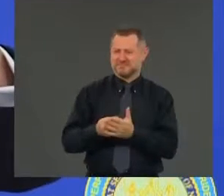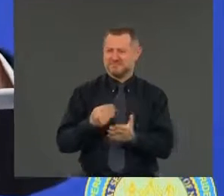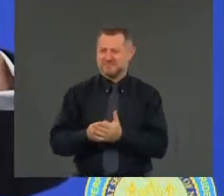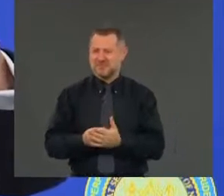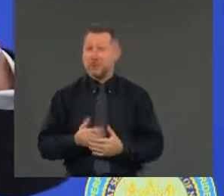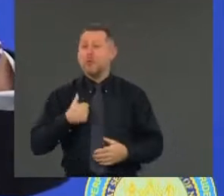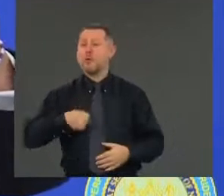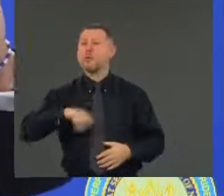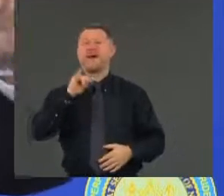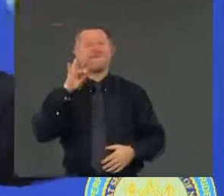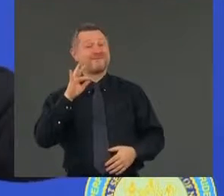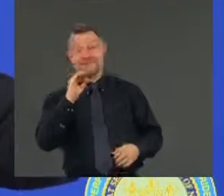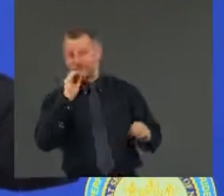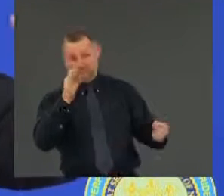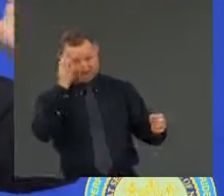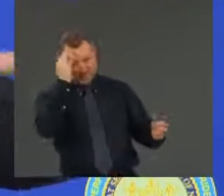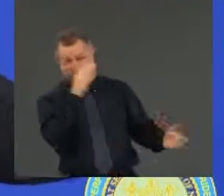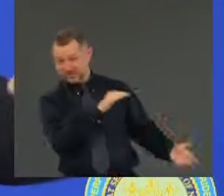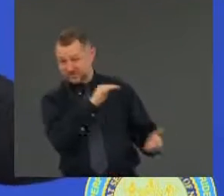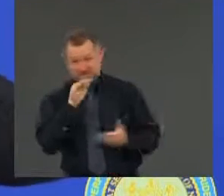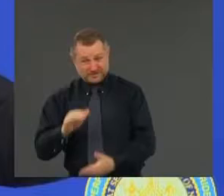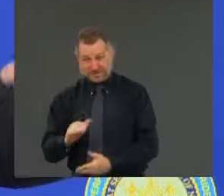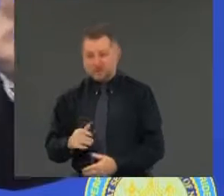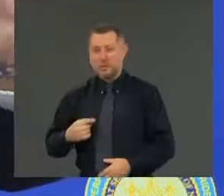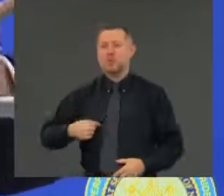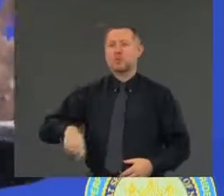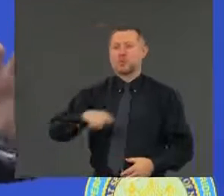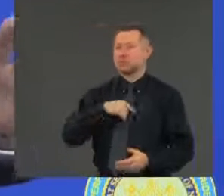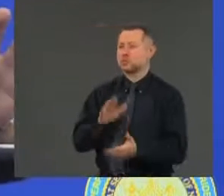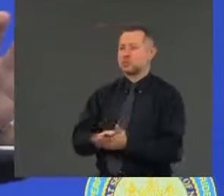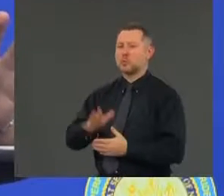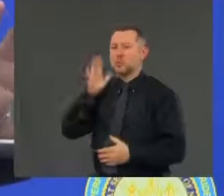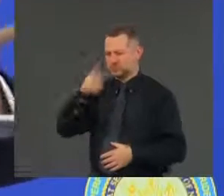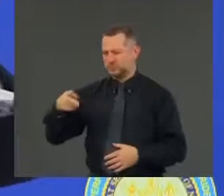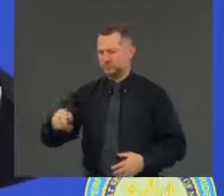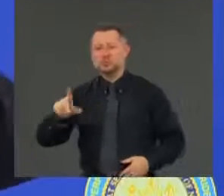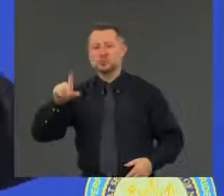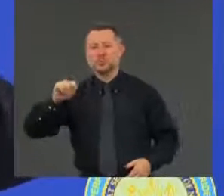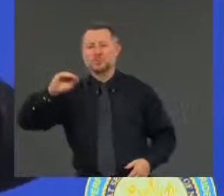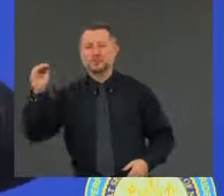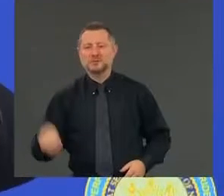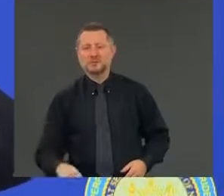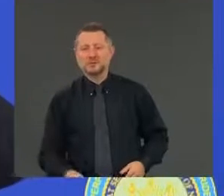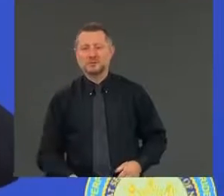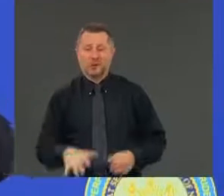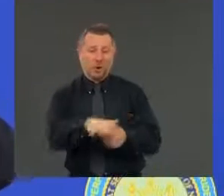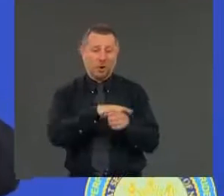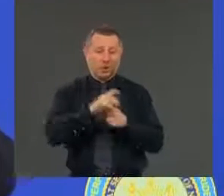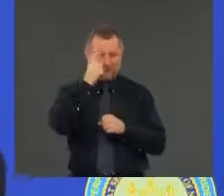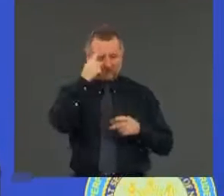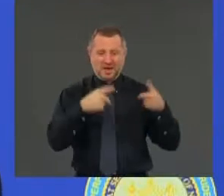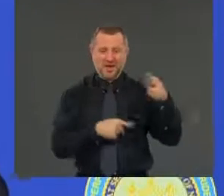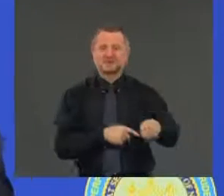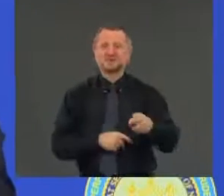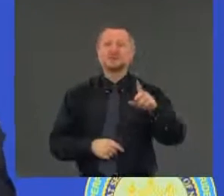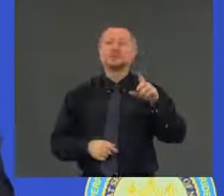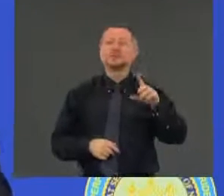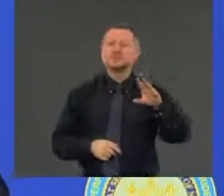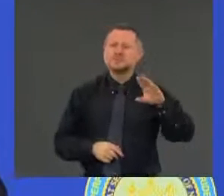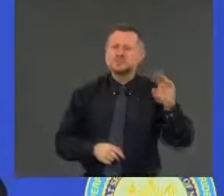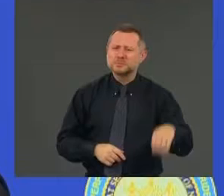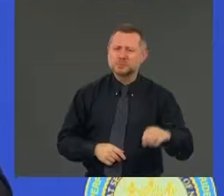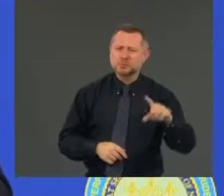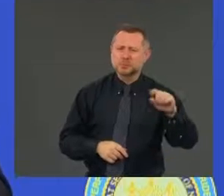no money from the federal government. Schools get cut 20%, local government gets cut 20%, and hospitals